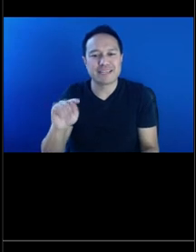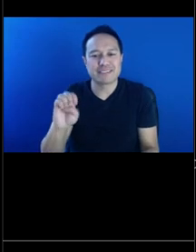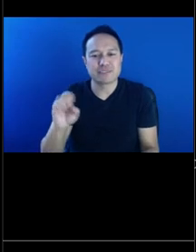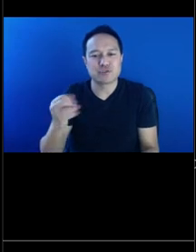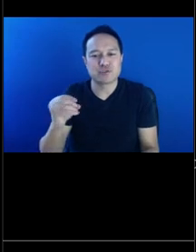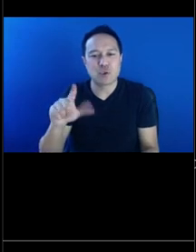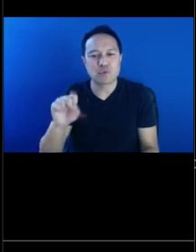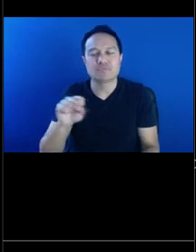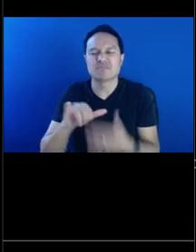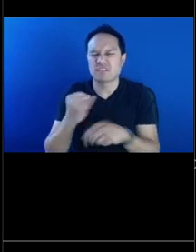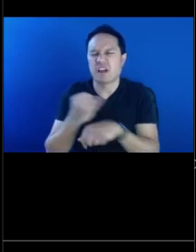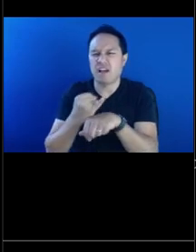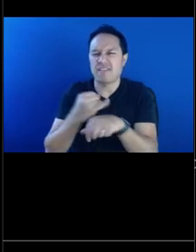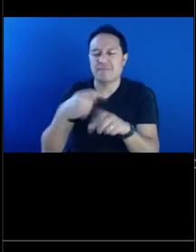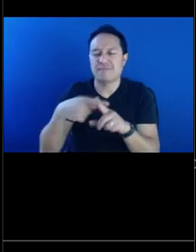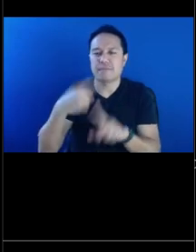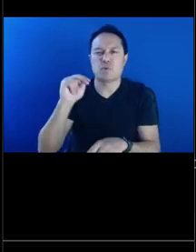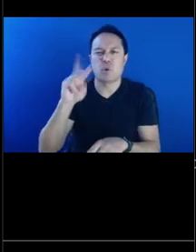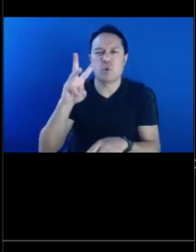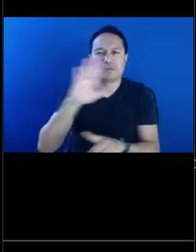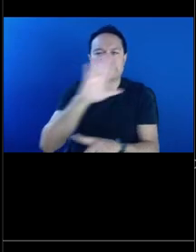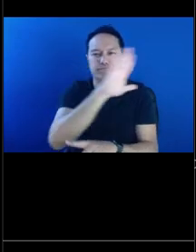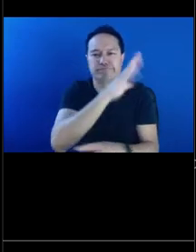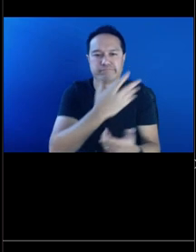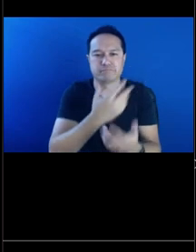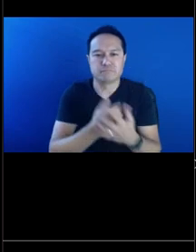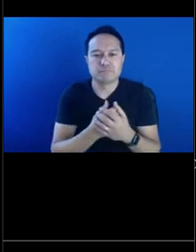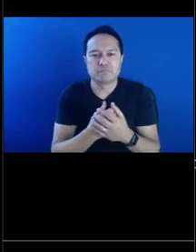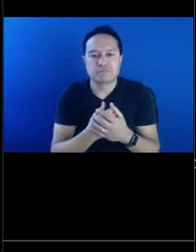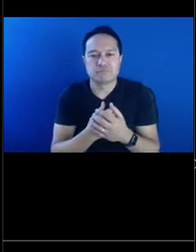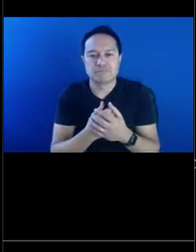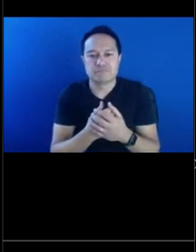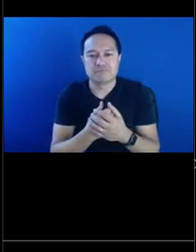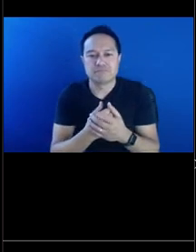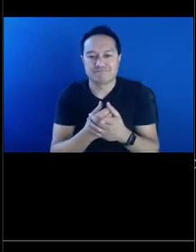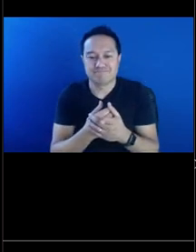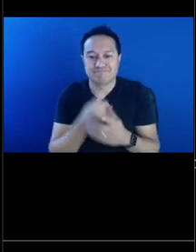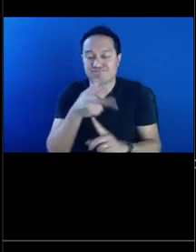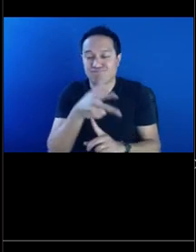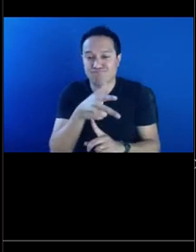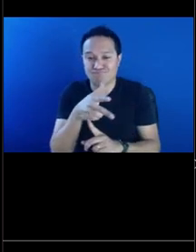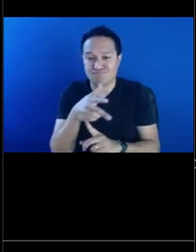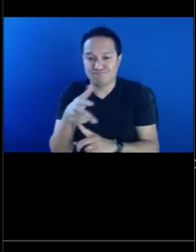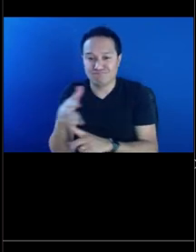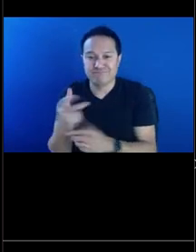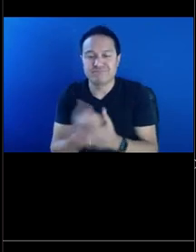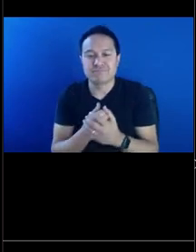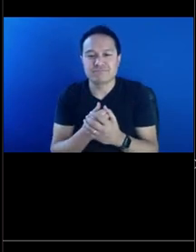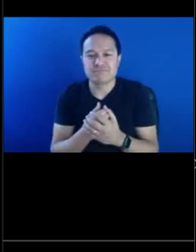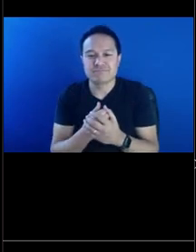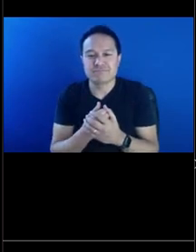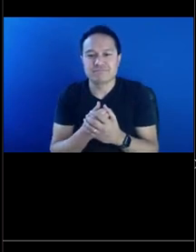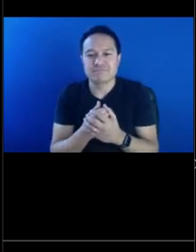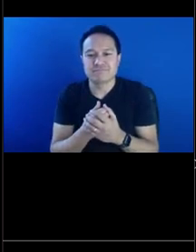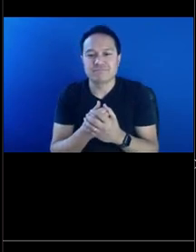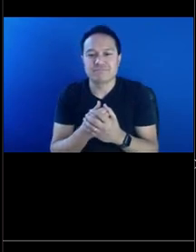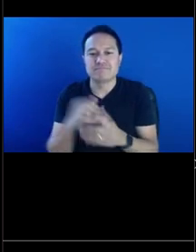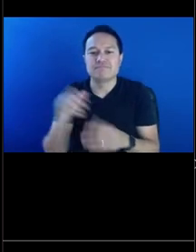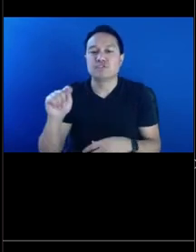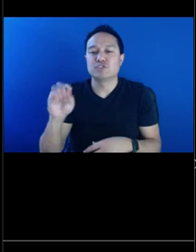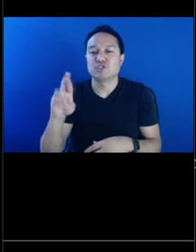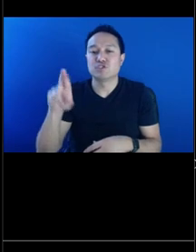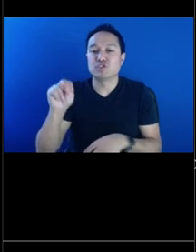And you could see on that map, those are all the locations of where this guy went. he tended to stay around this island called Turn Island, so we kind